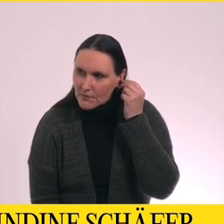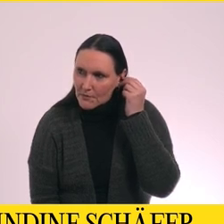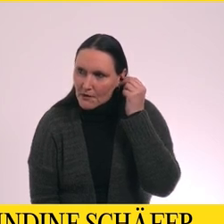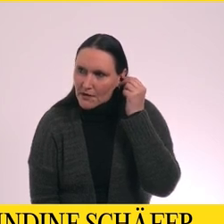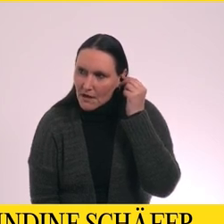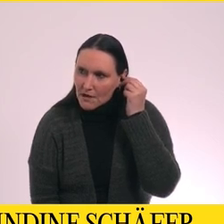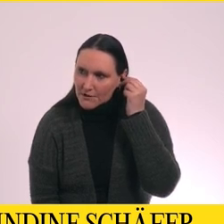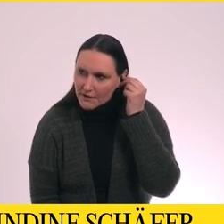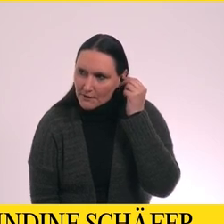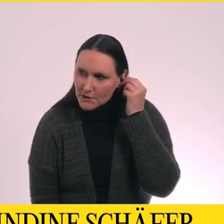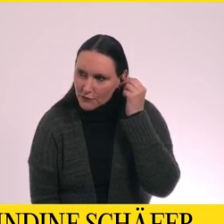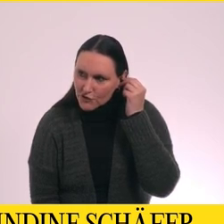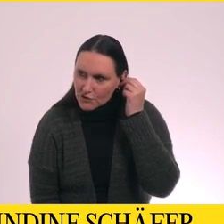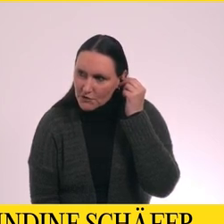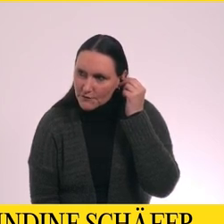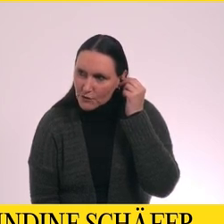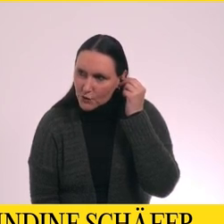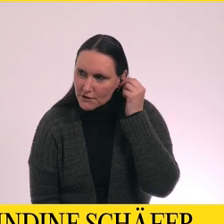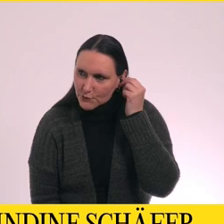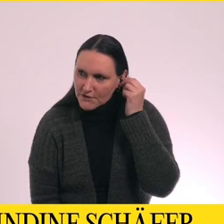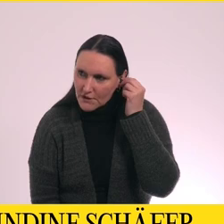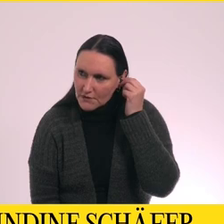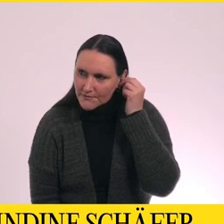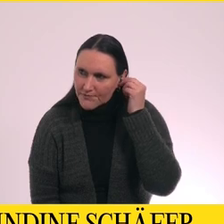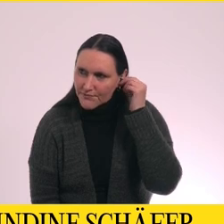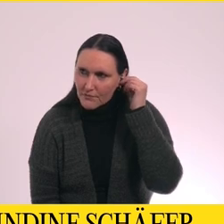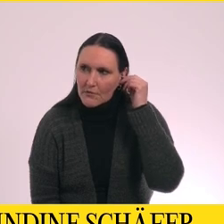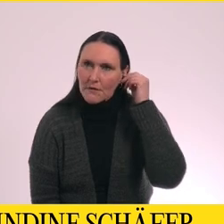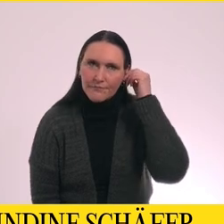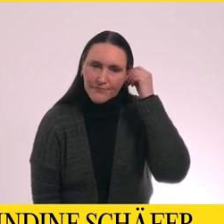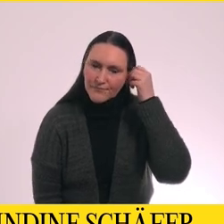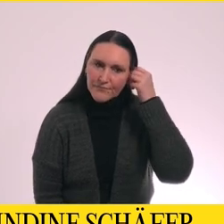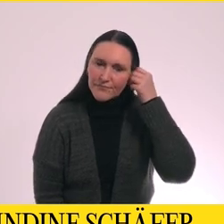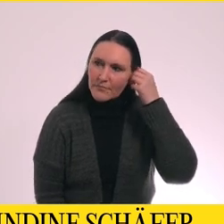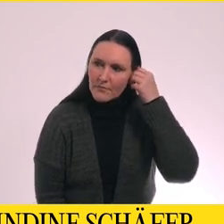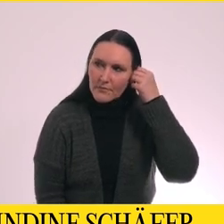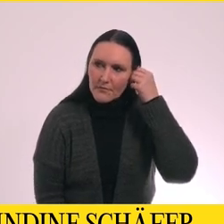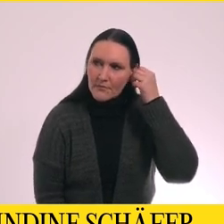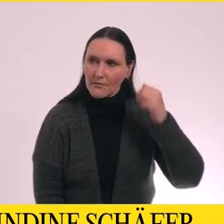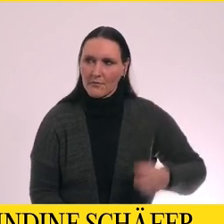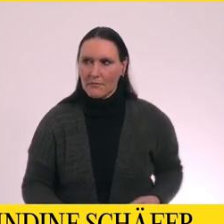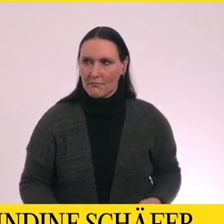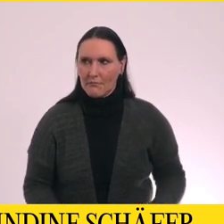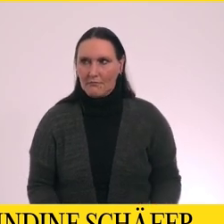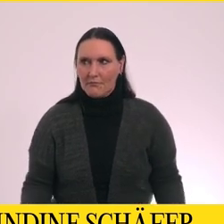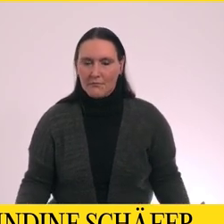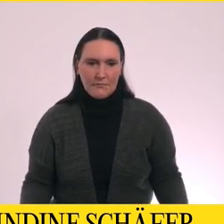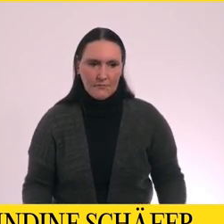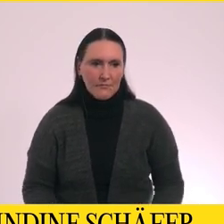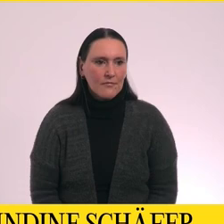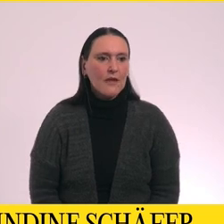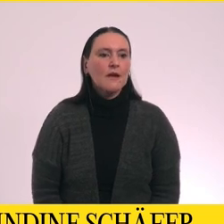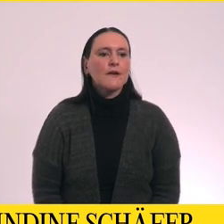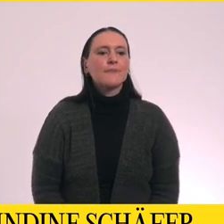psychological counseling, language classes, workshops, art exhibitions, democratic fora,